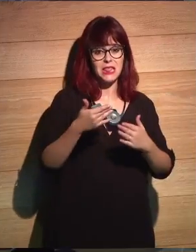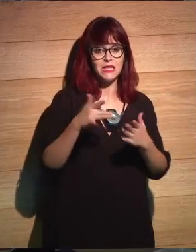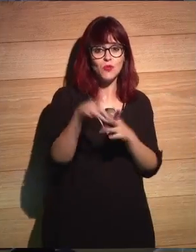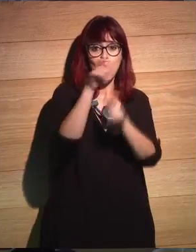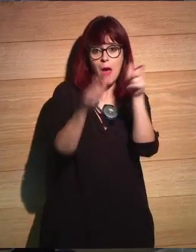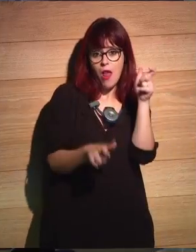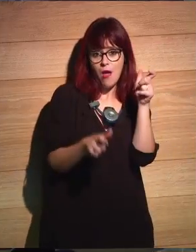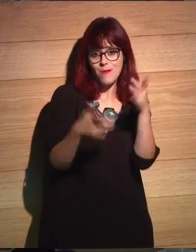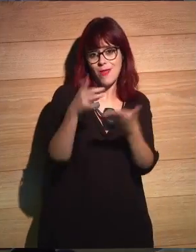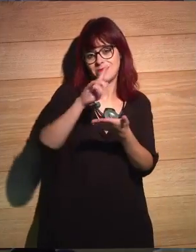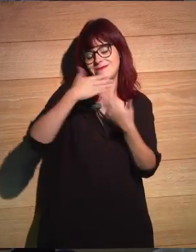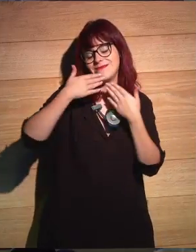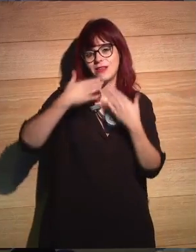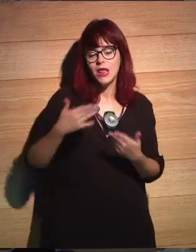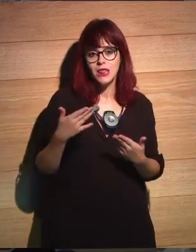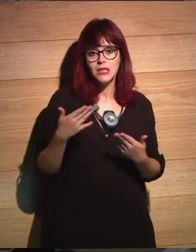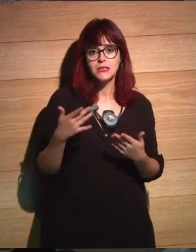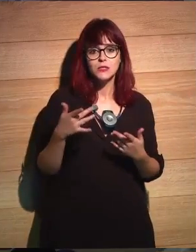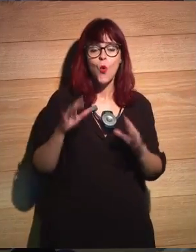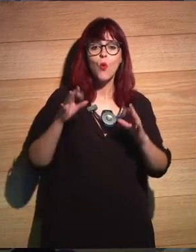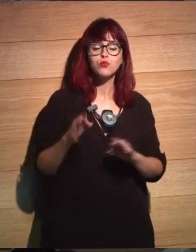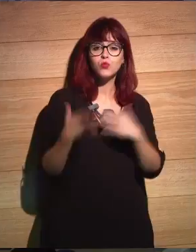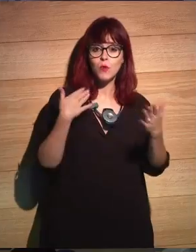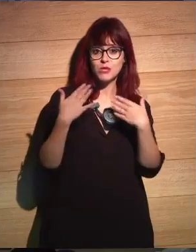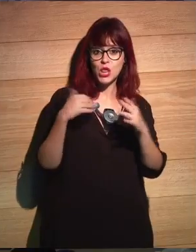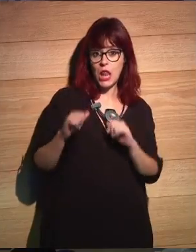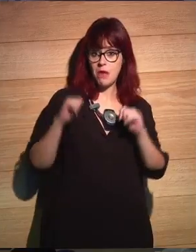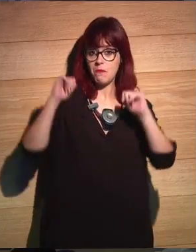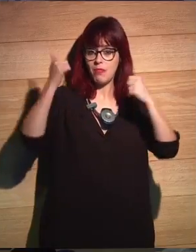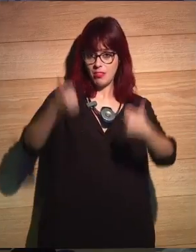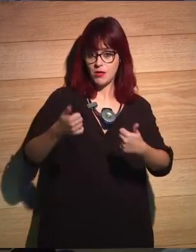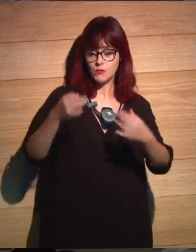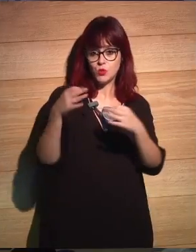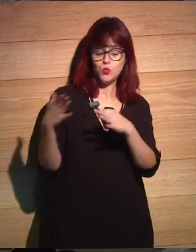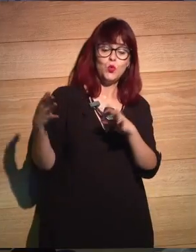with each other in some way through words. When